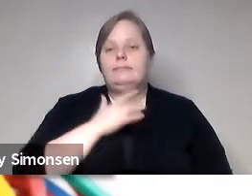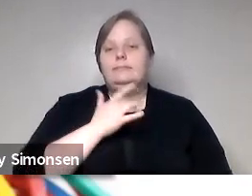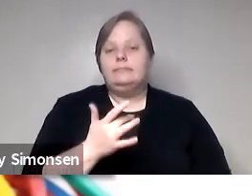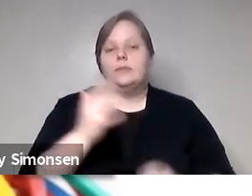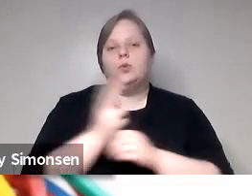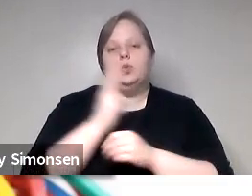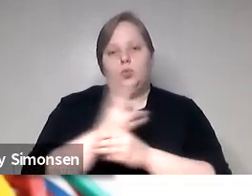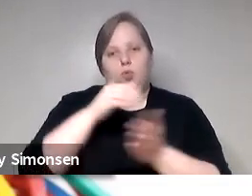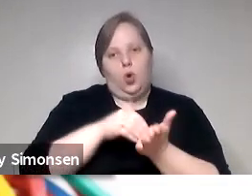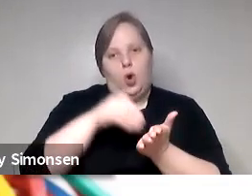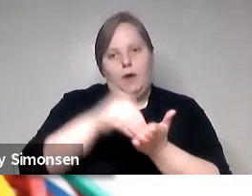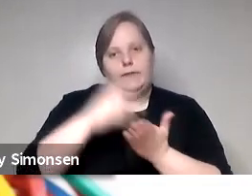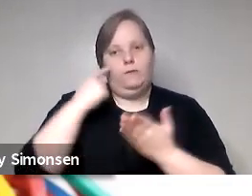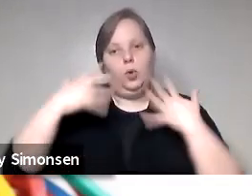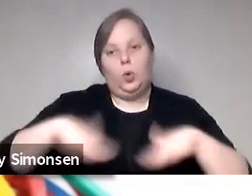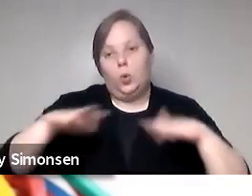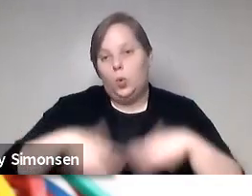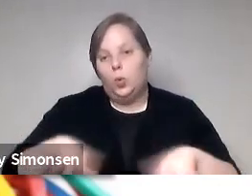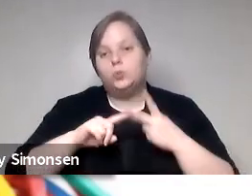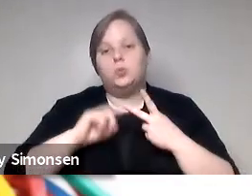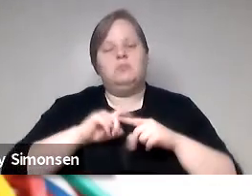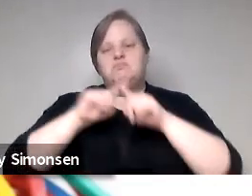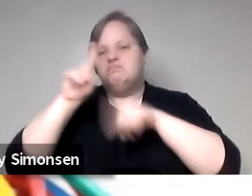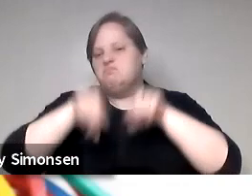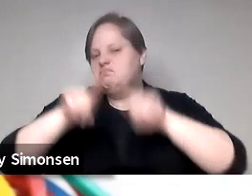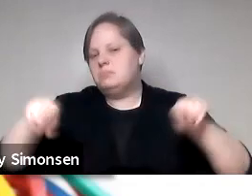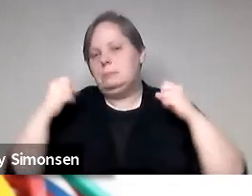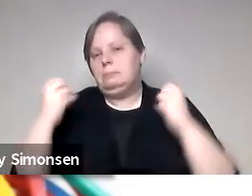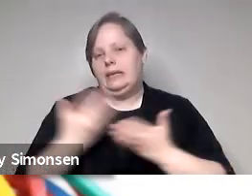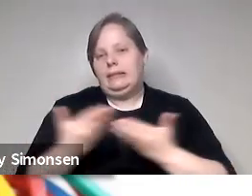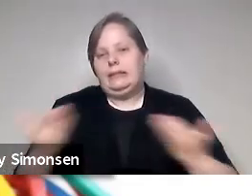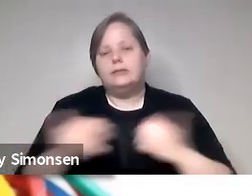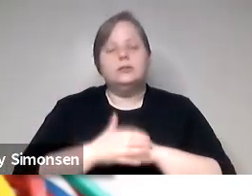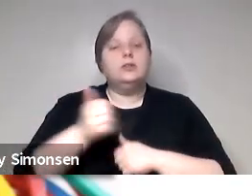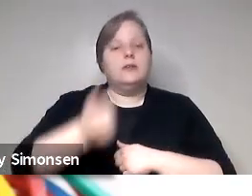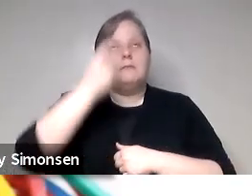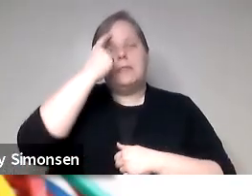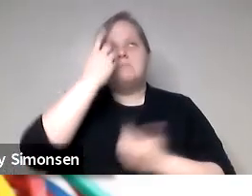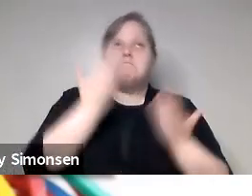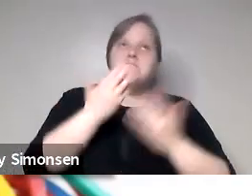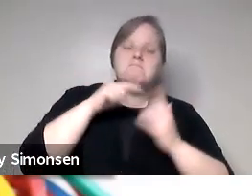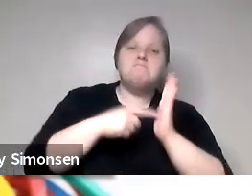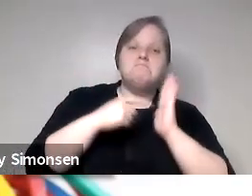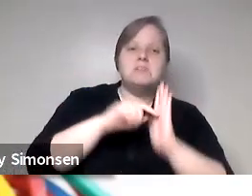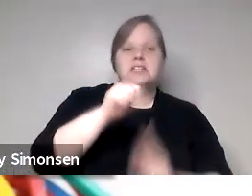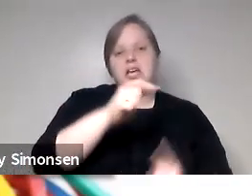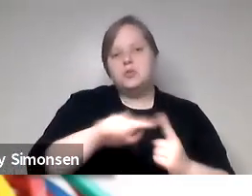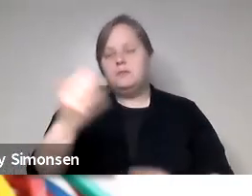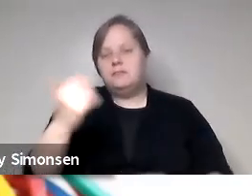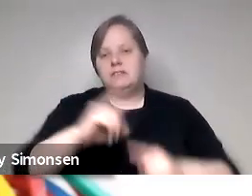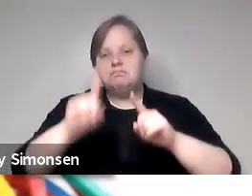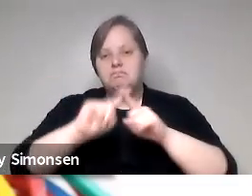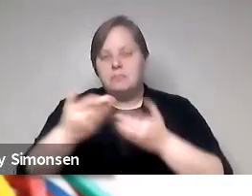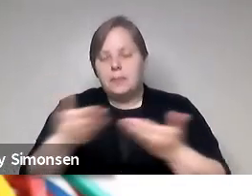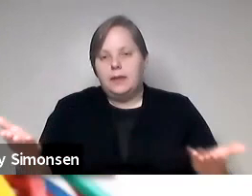for clothing, for a variety of things. Now, you can probably think of 10 or 15 different things that you would use safety pins